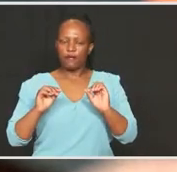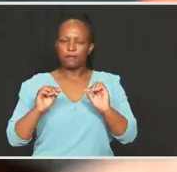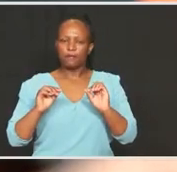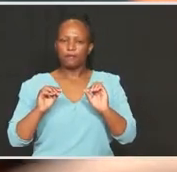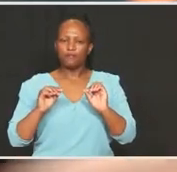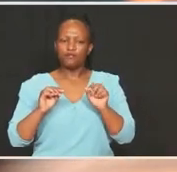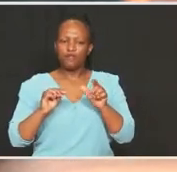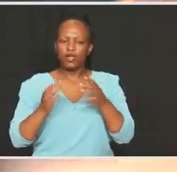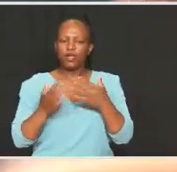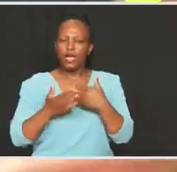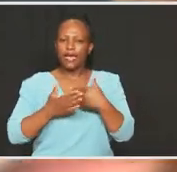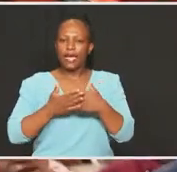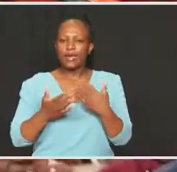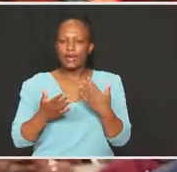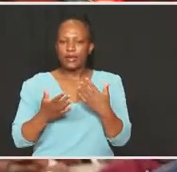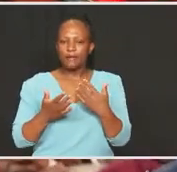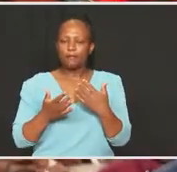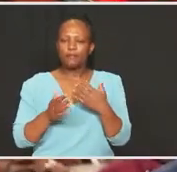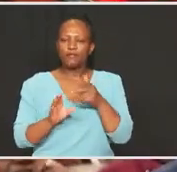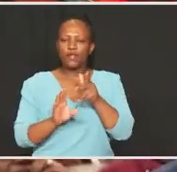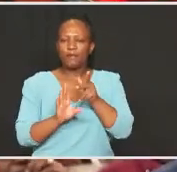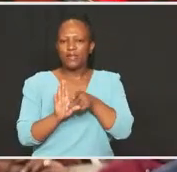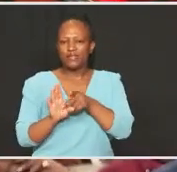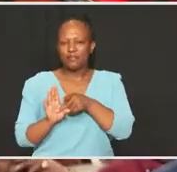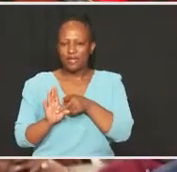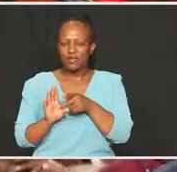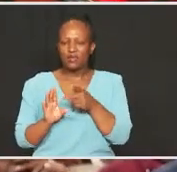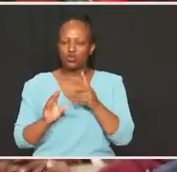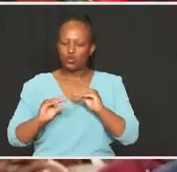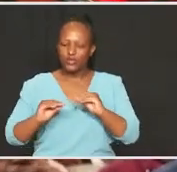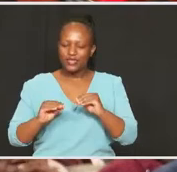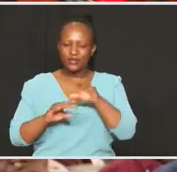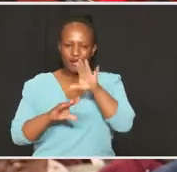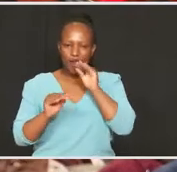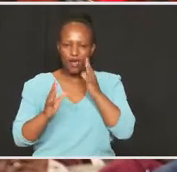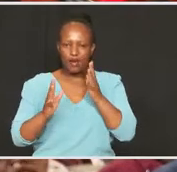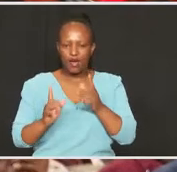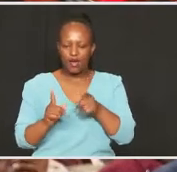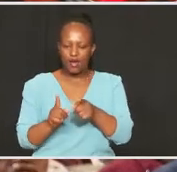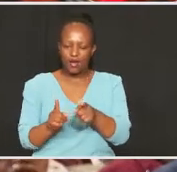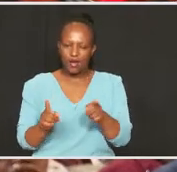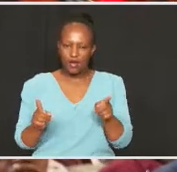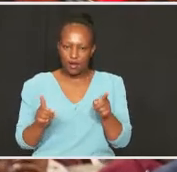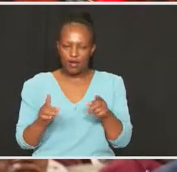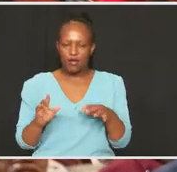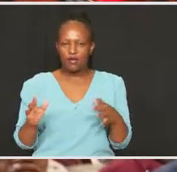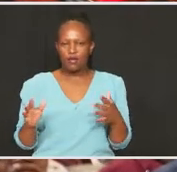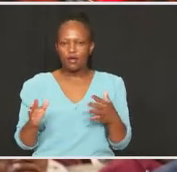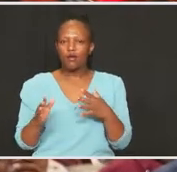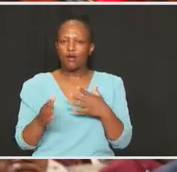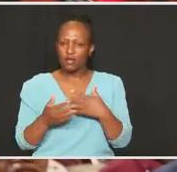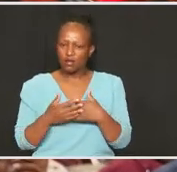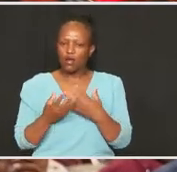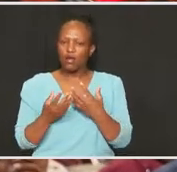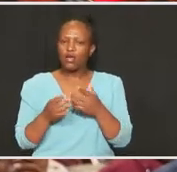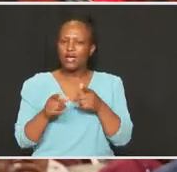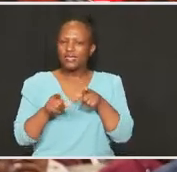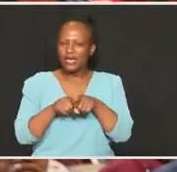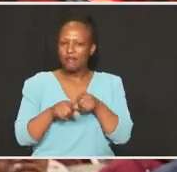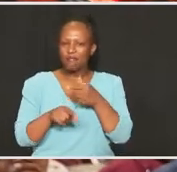in the conscientizing of these learners and also accompanying them